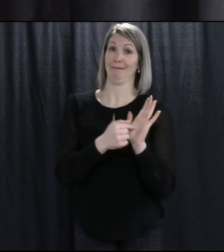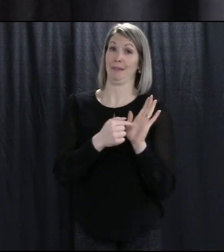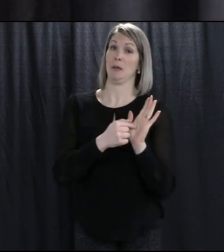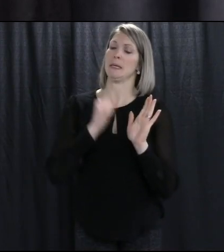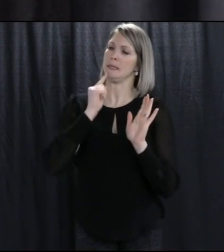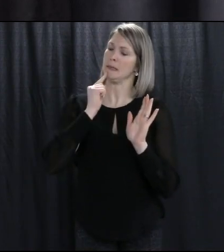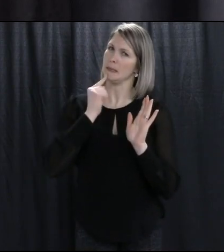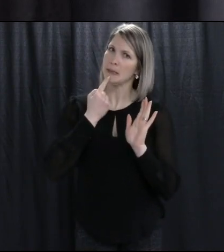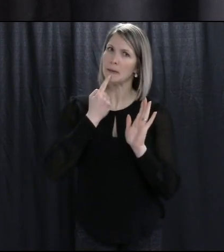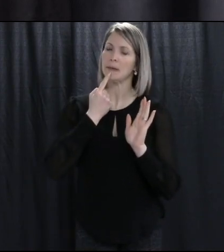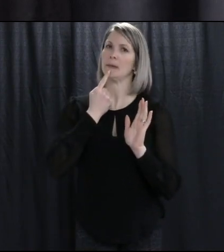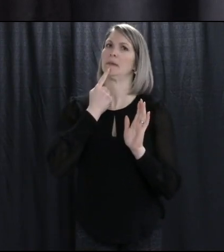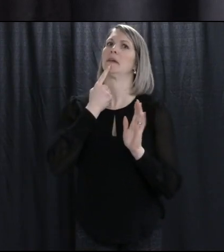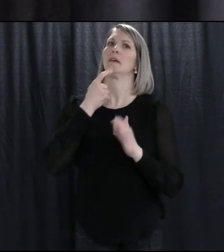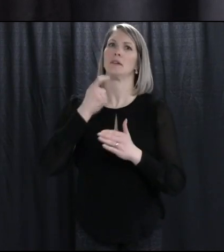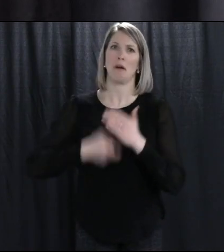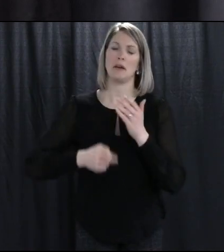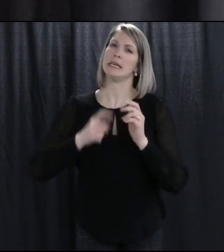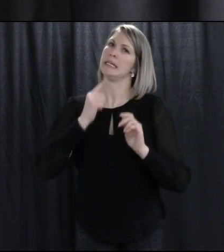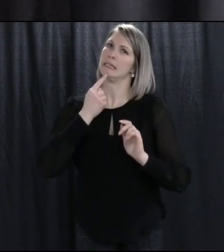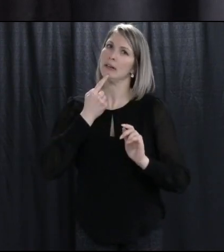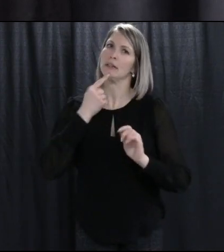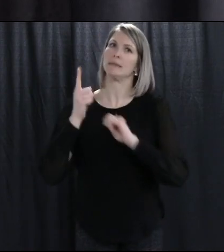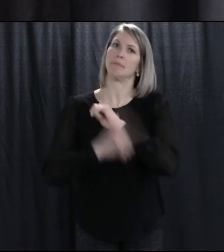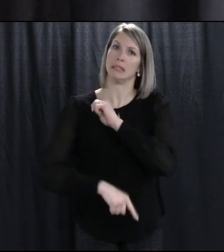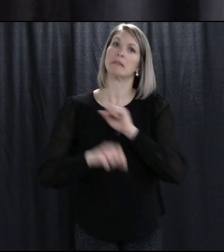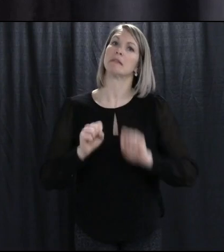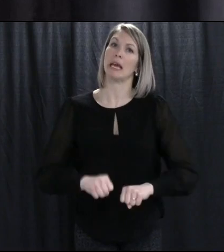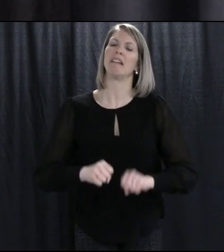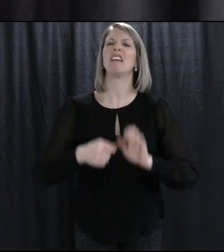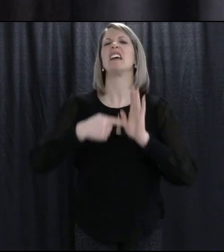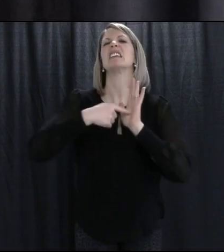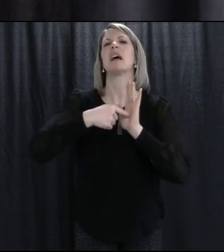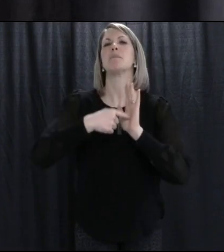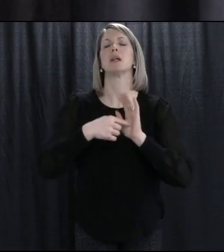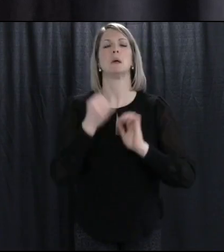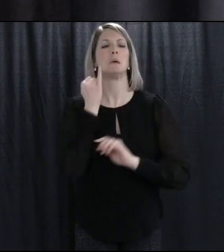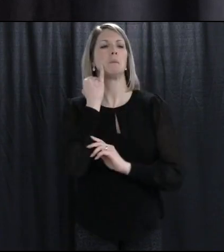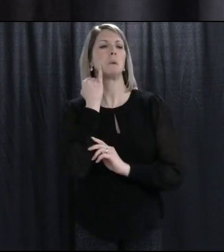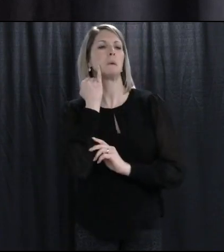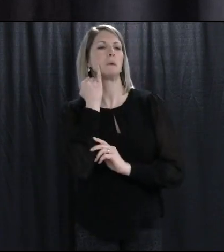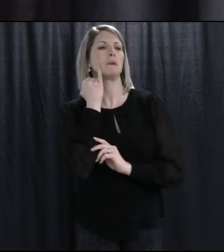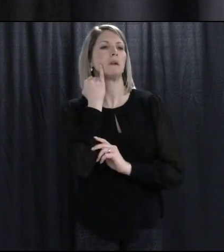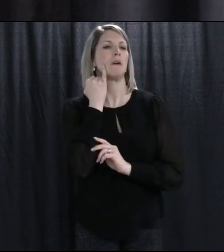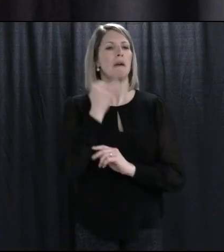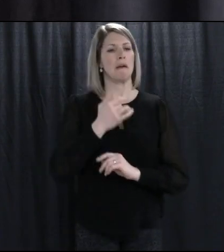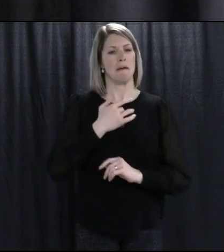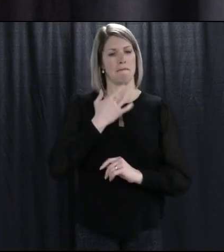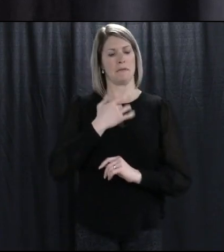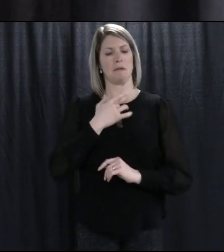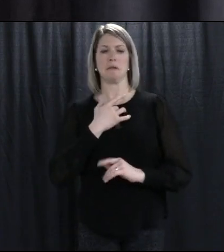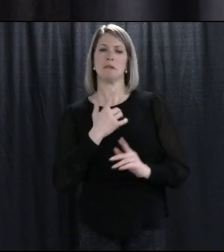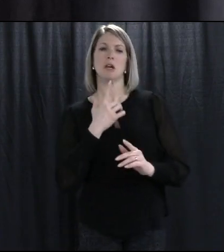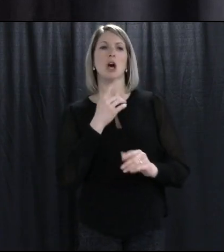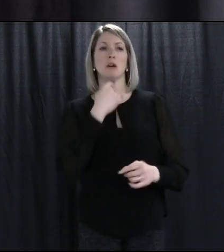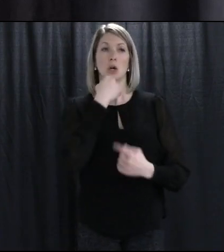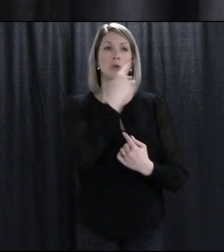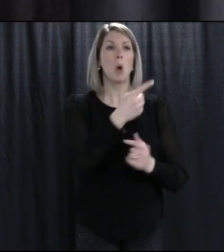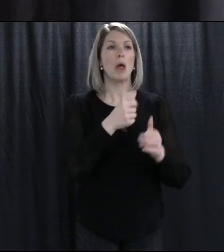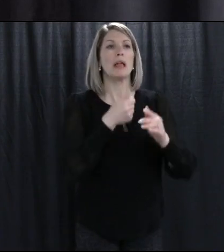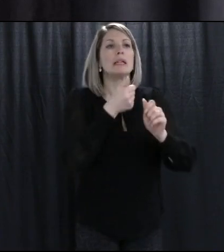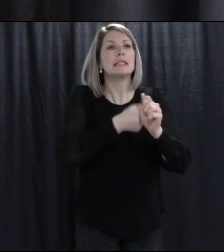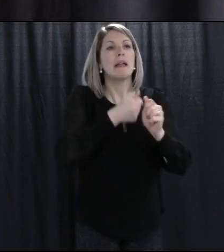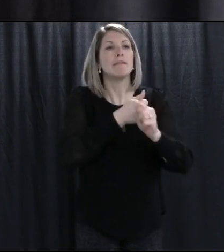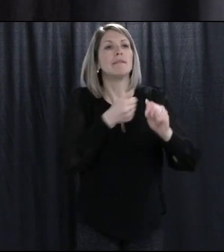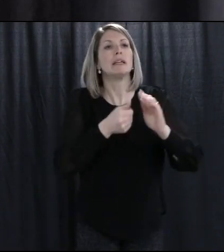health legislations in Canada. For example, for an individual, for their first incidence of non-compliance, a fine of